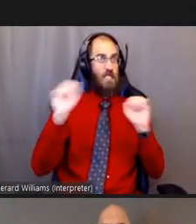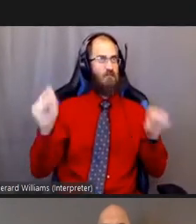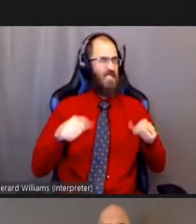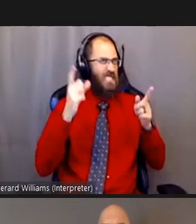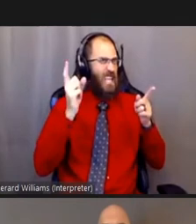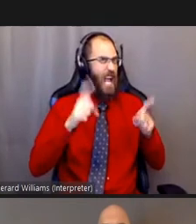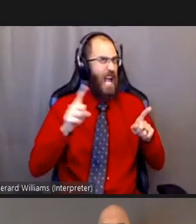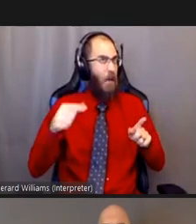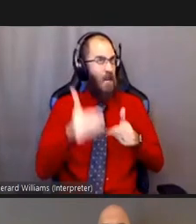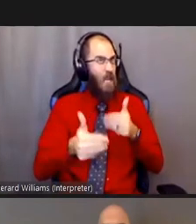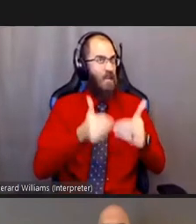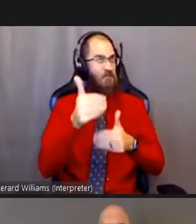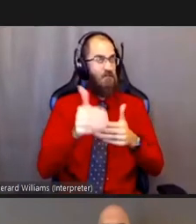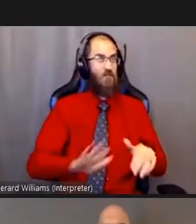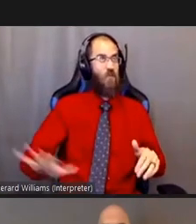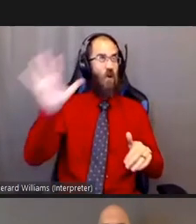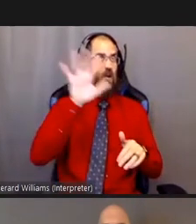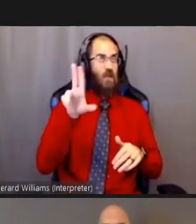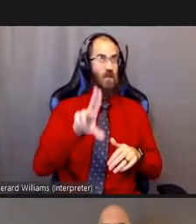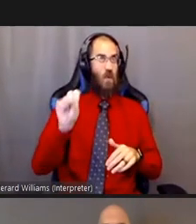Moving on to the next slide.